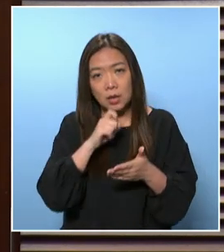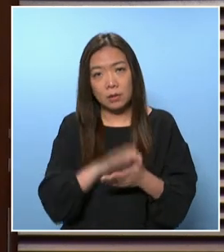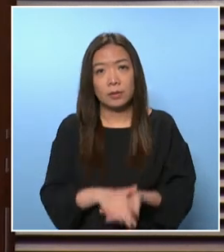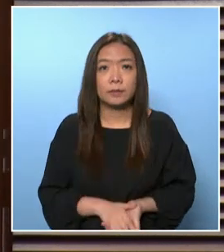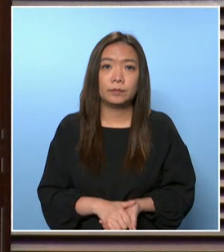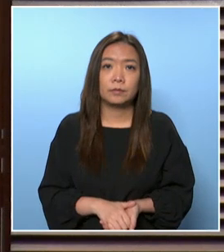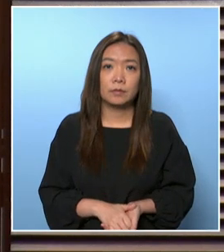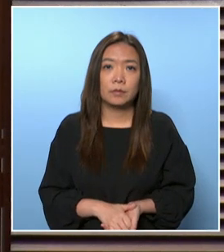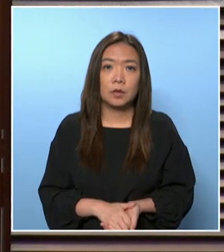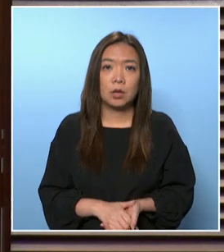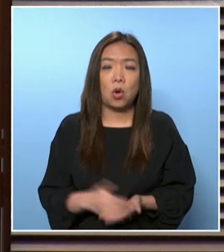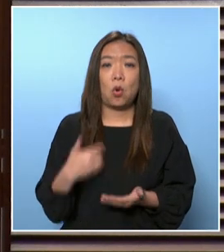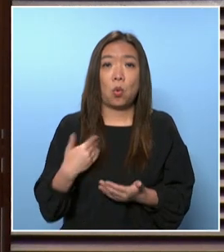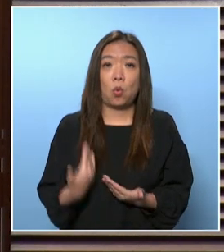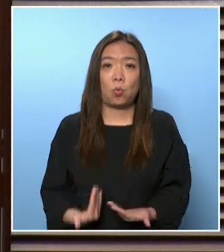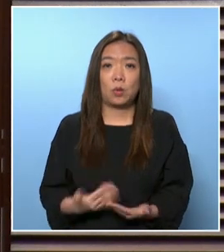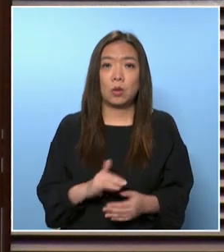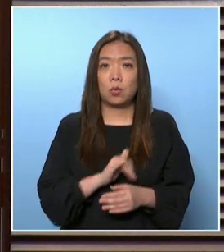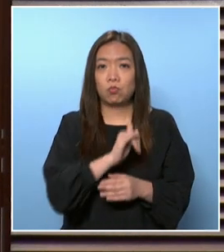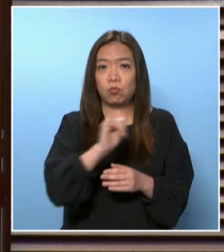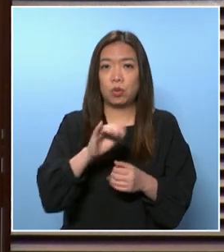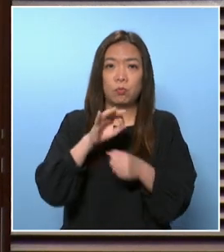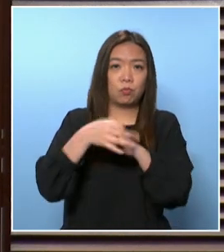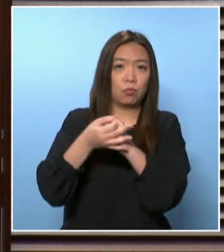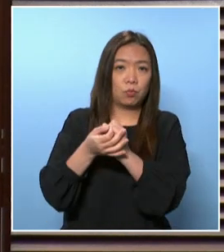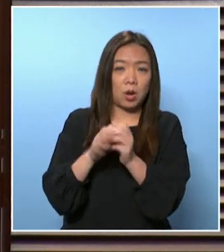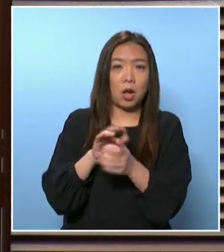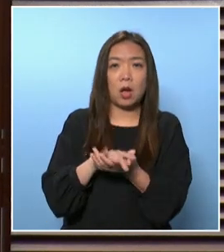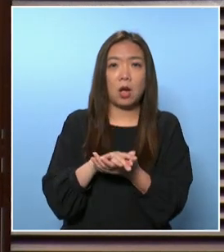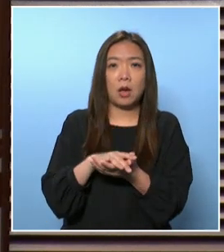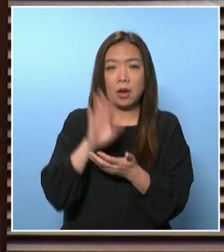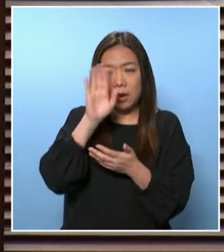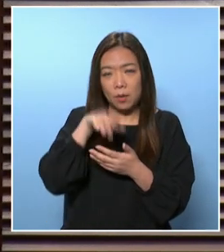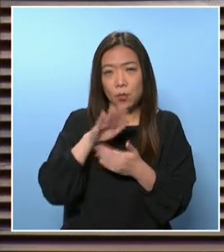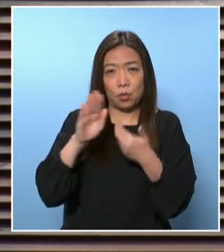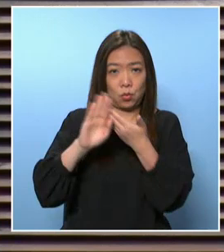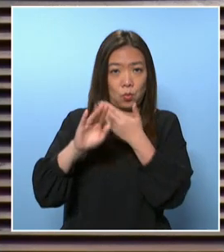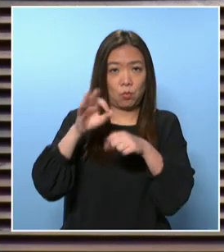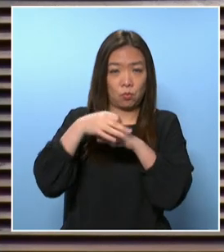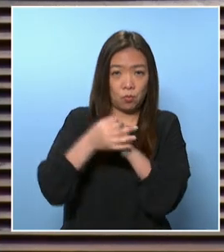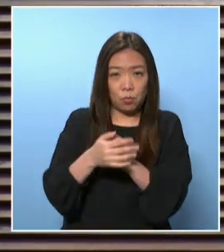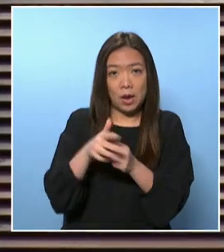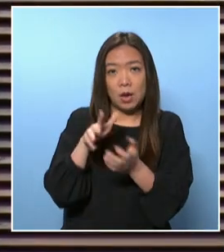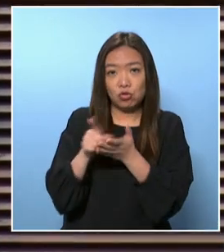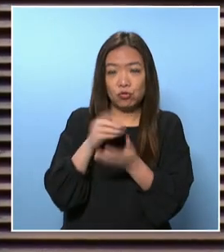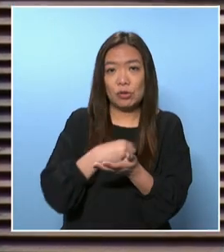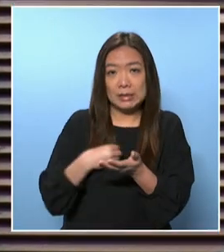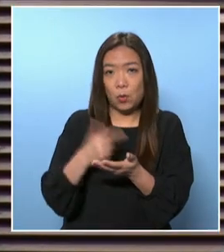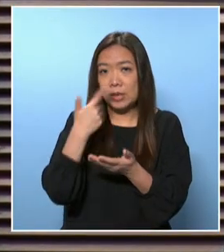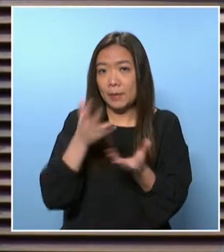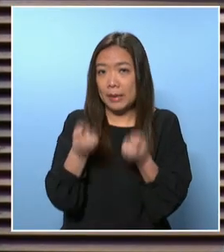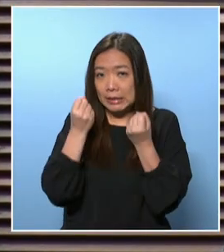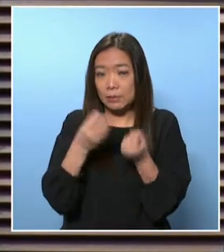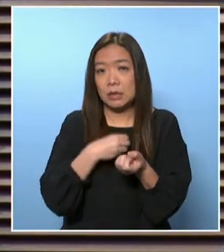doctors. As you are aware, we are going overseas in order that the new